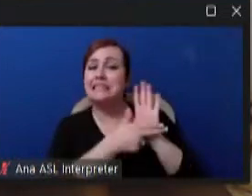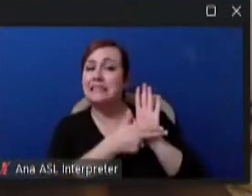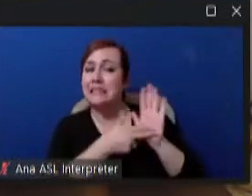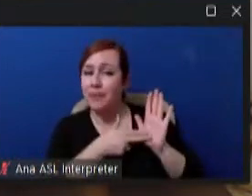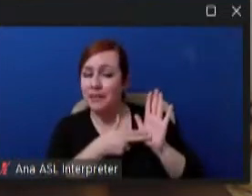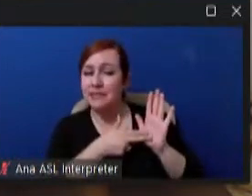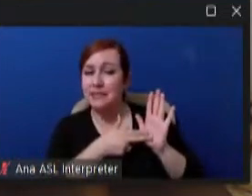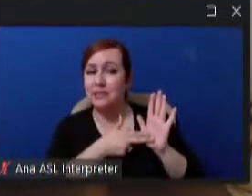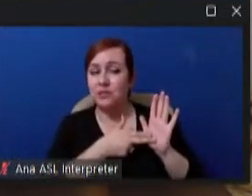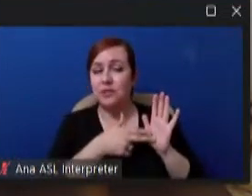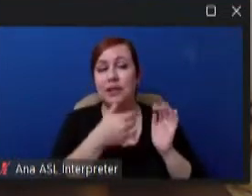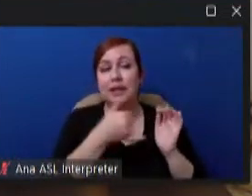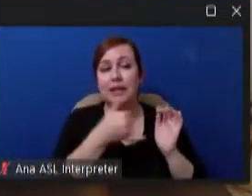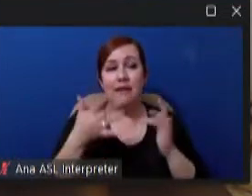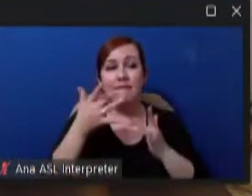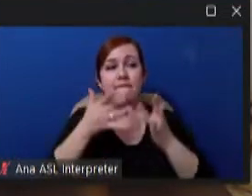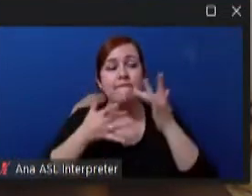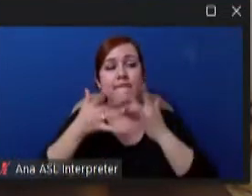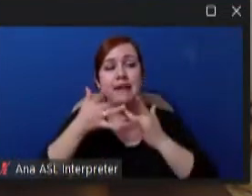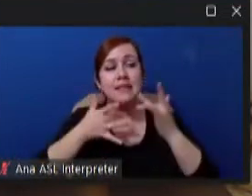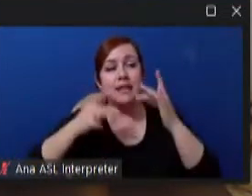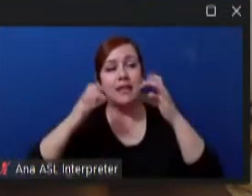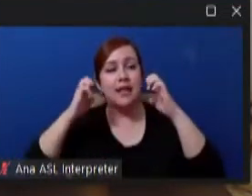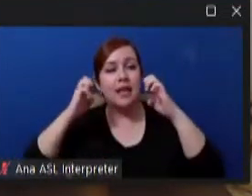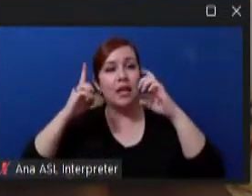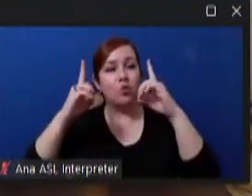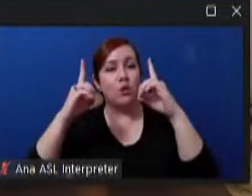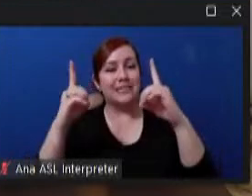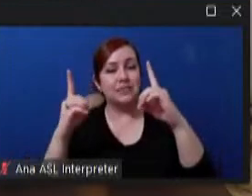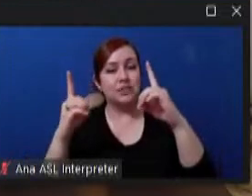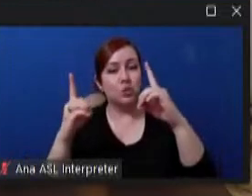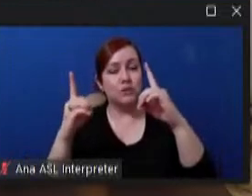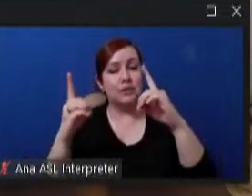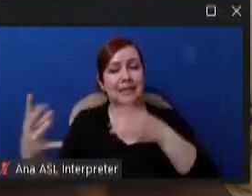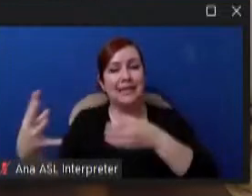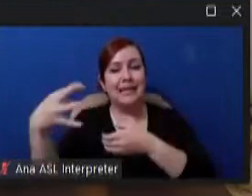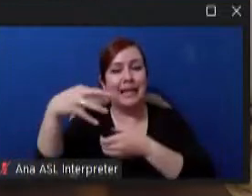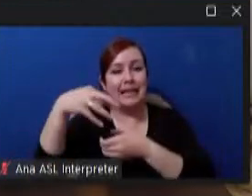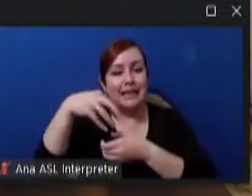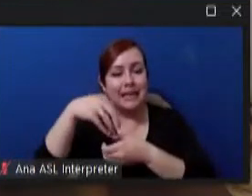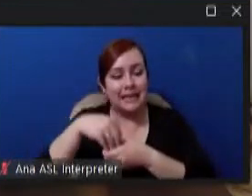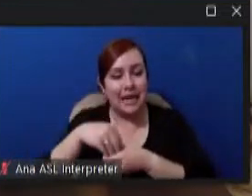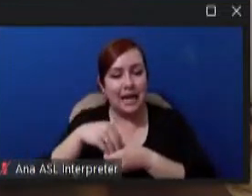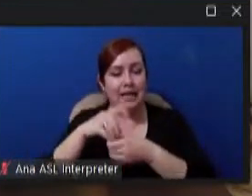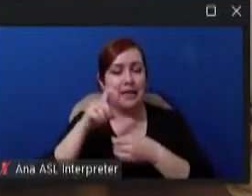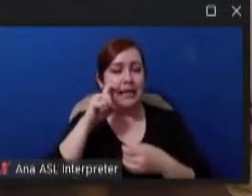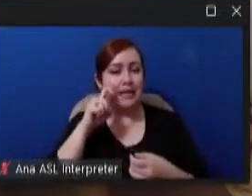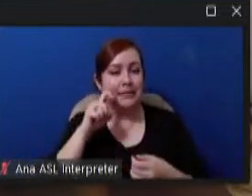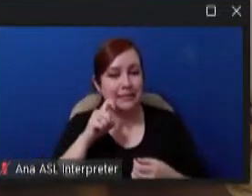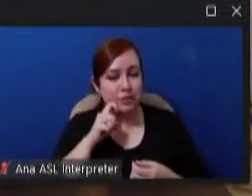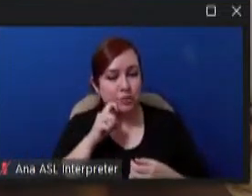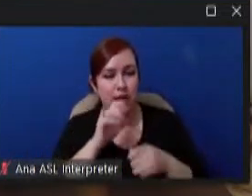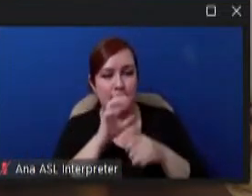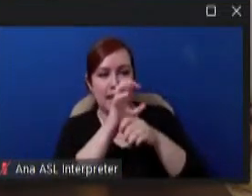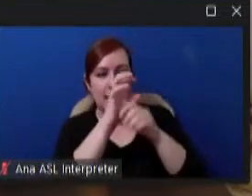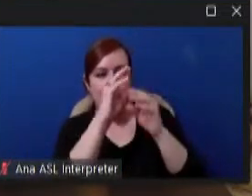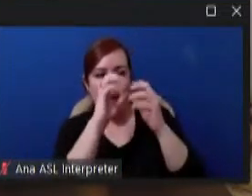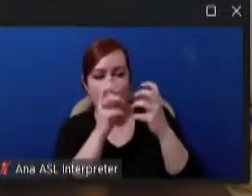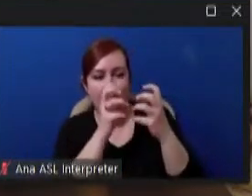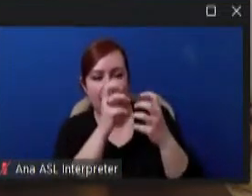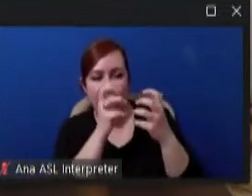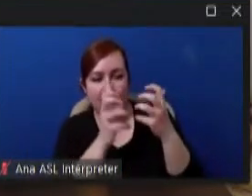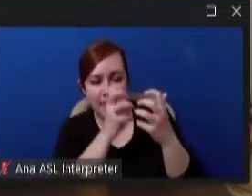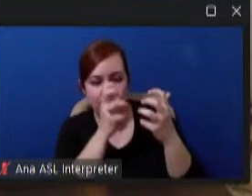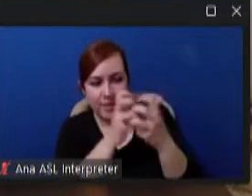activities or events that we see very easily. There must be comprehensive